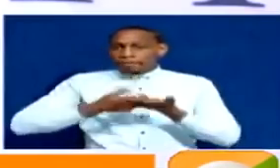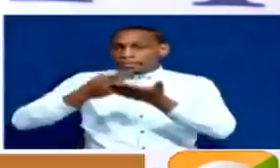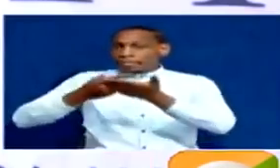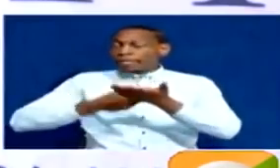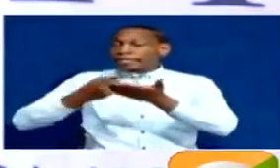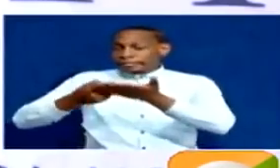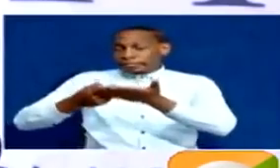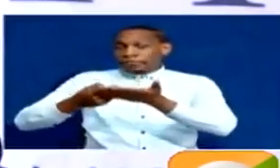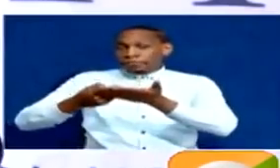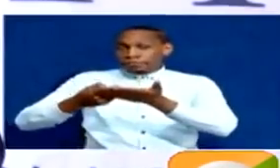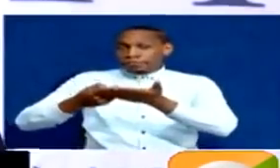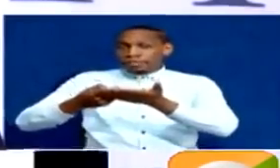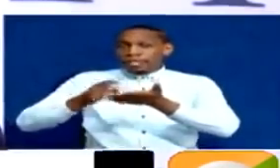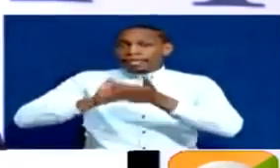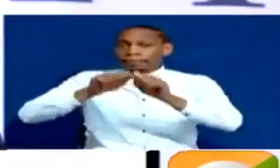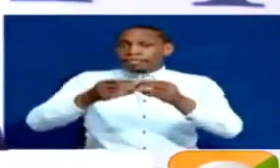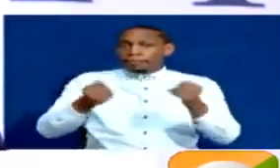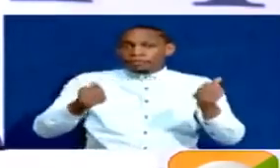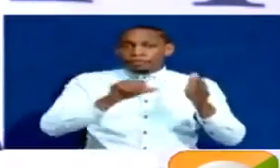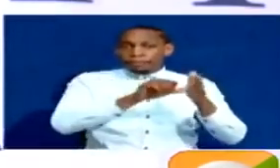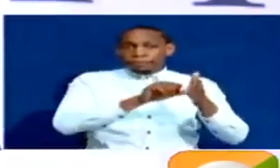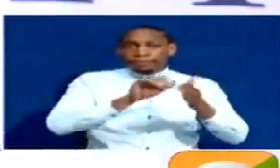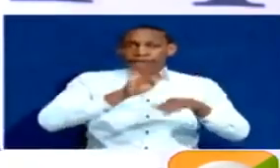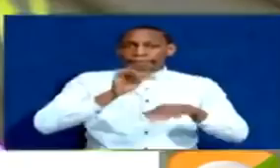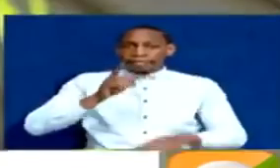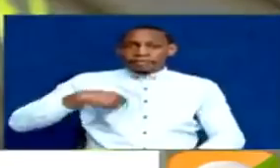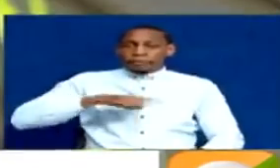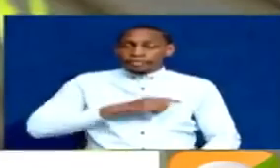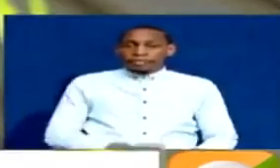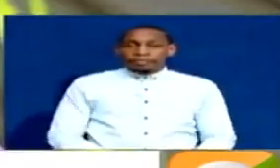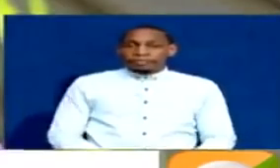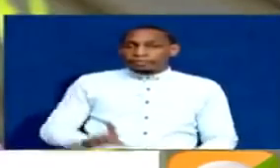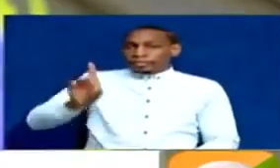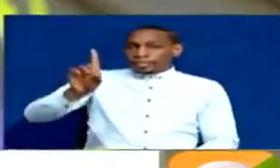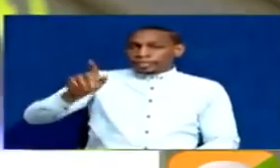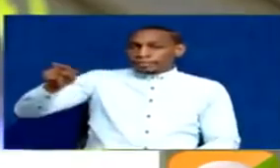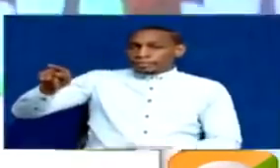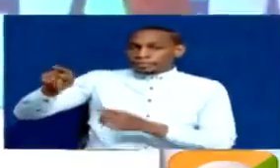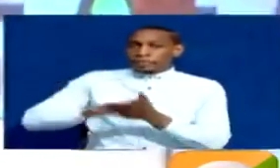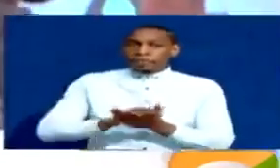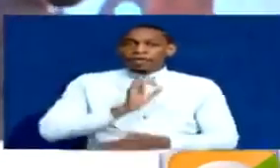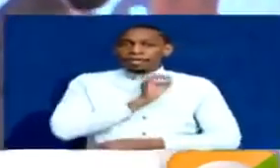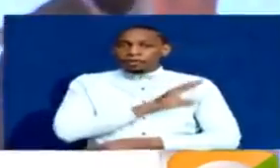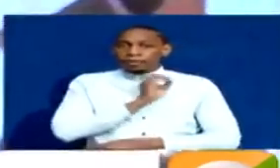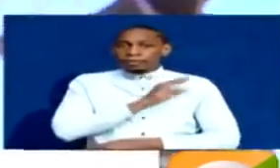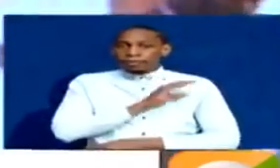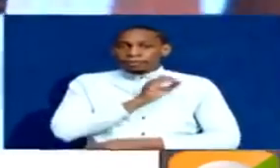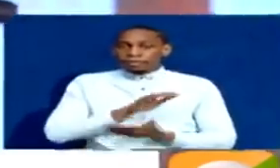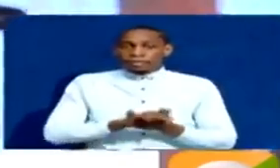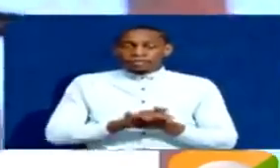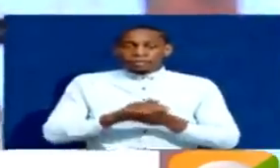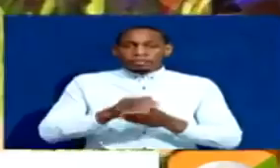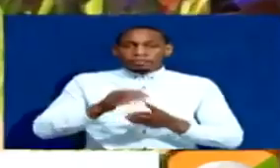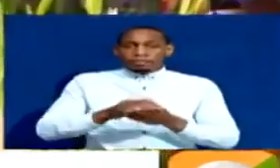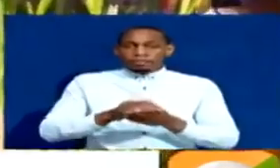negotiations that can solve the problems that we're faced with. DPP Nuruddin Haji decried the snail pace prosecution of